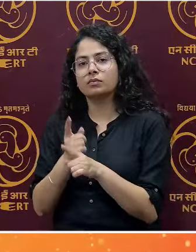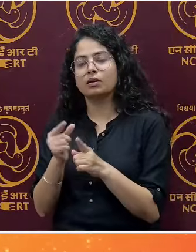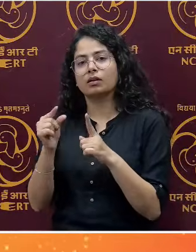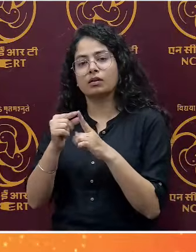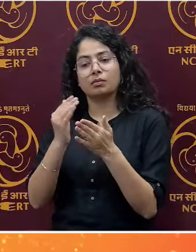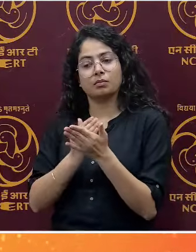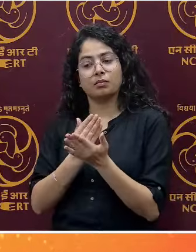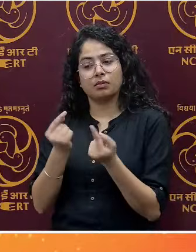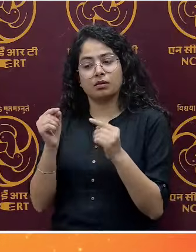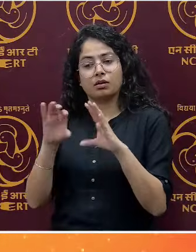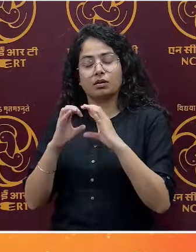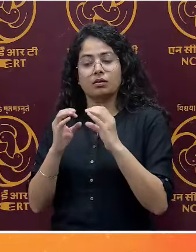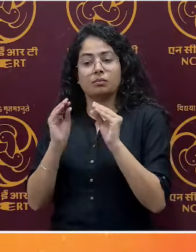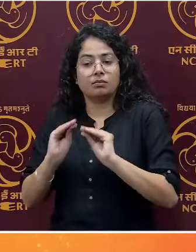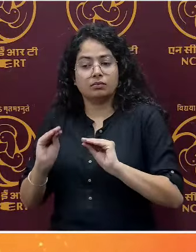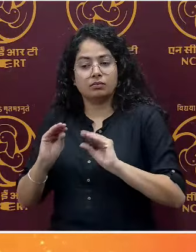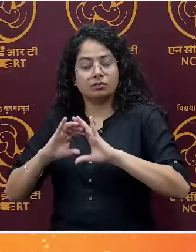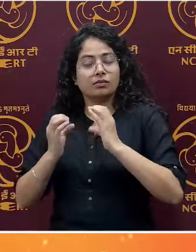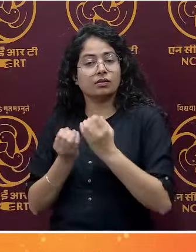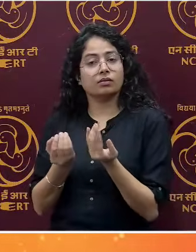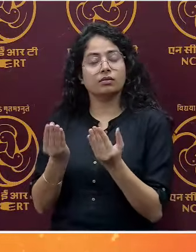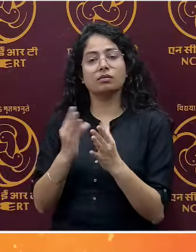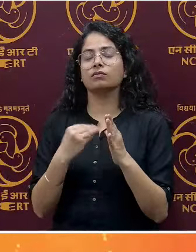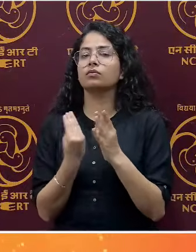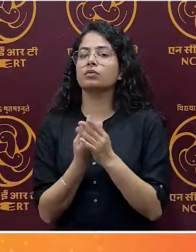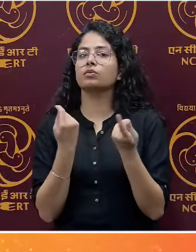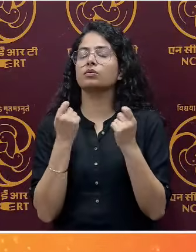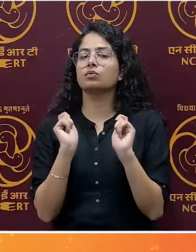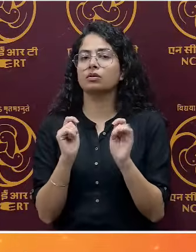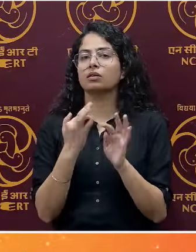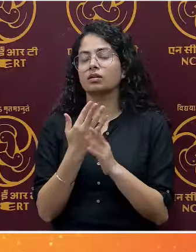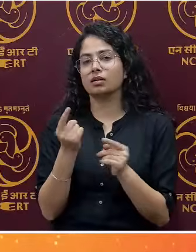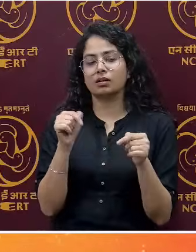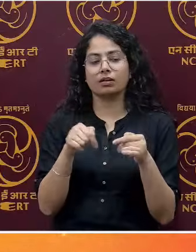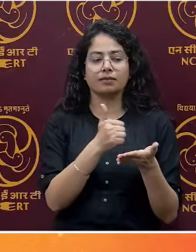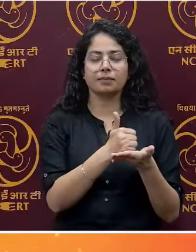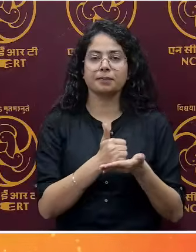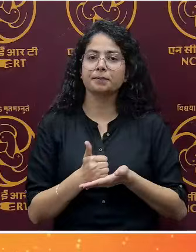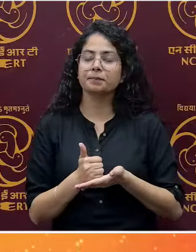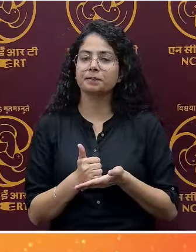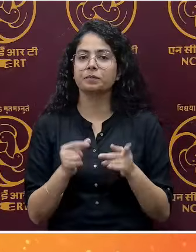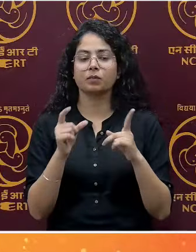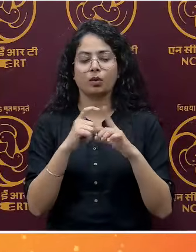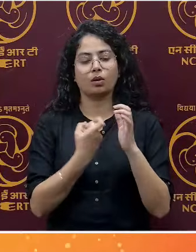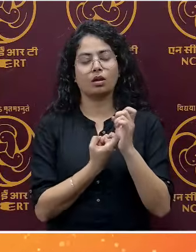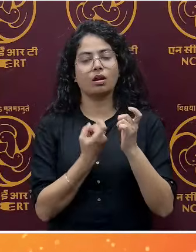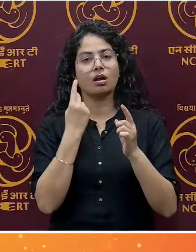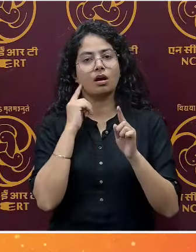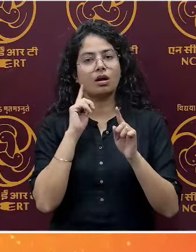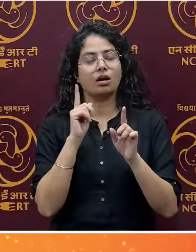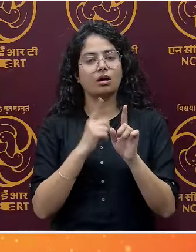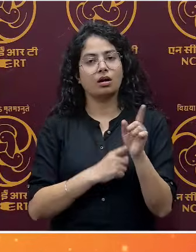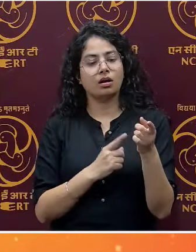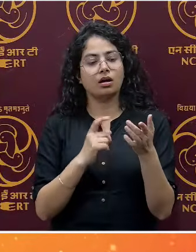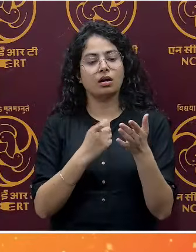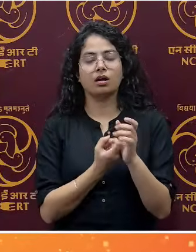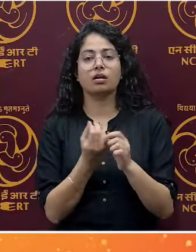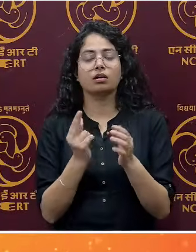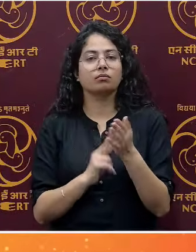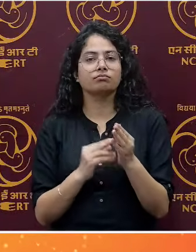in the classroom, so we try to take the help of dry runs, and sometimes it is not